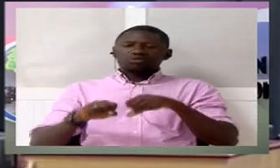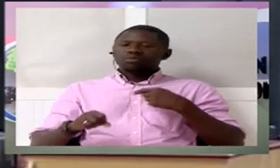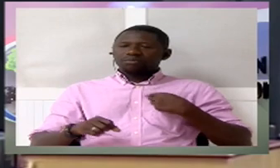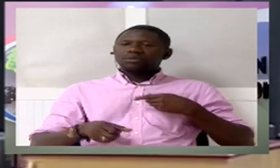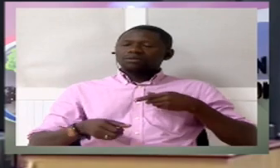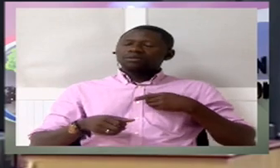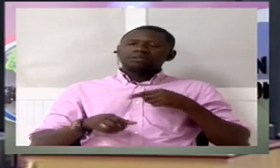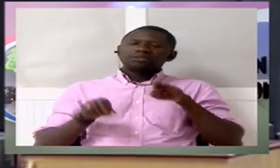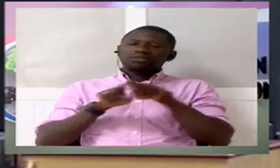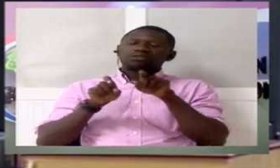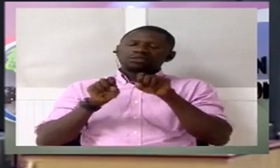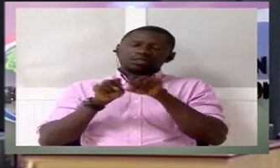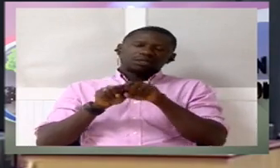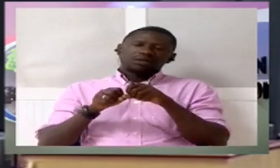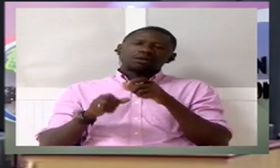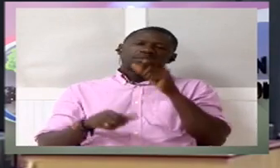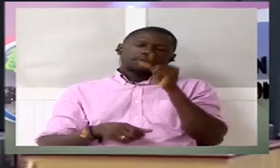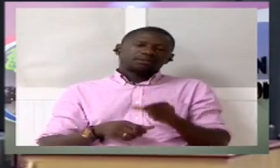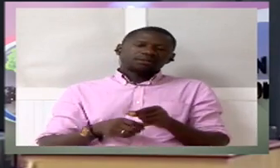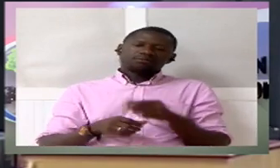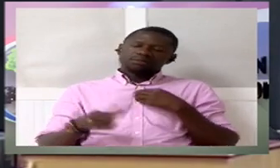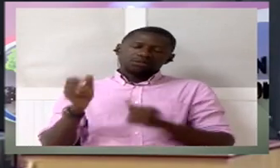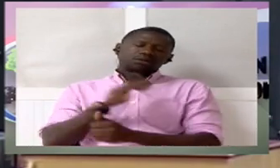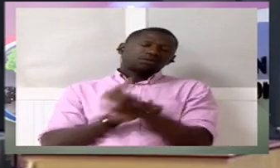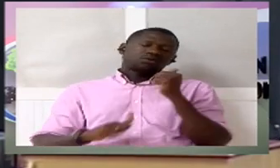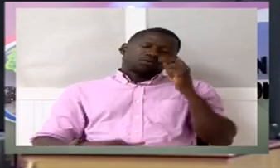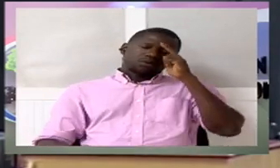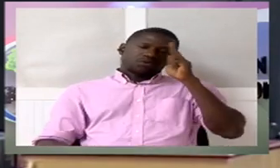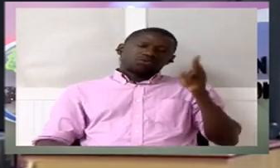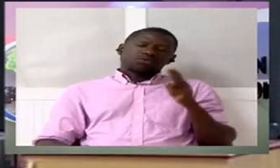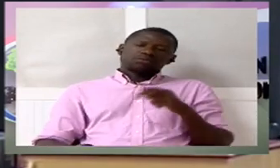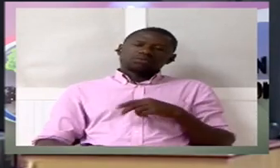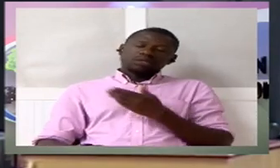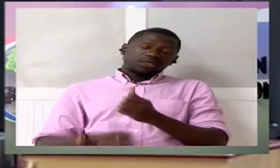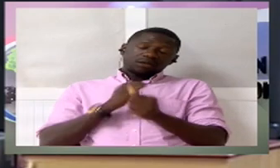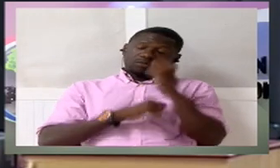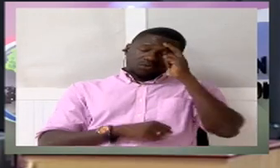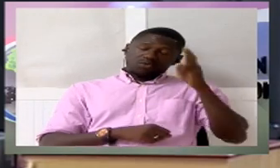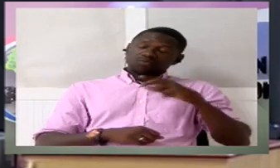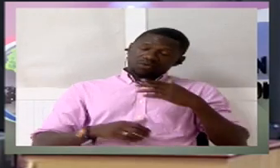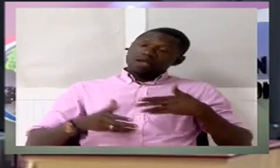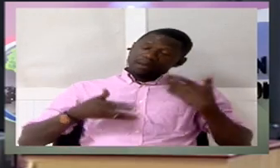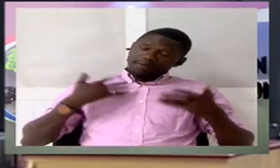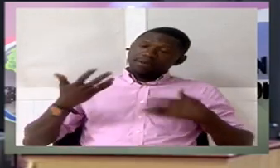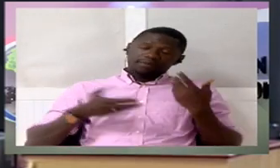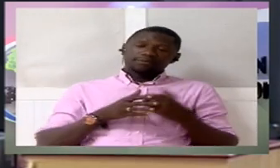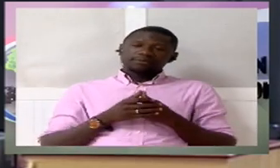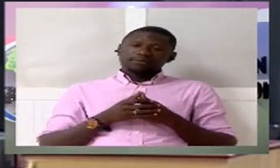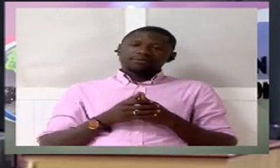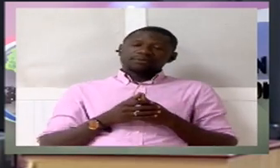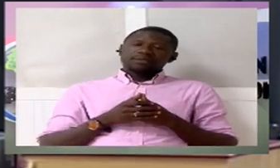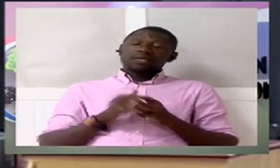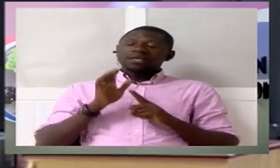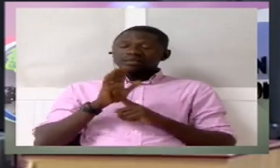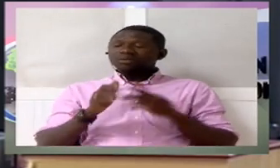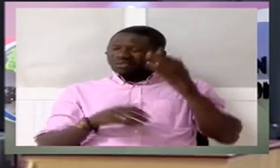never turns into a crocodile. I returned home. I came home with happiness that when